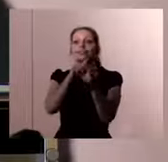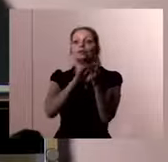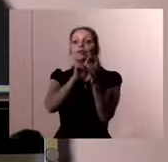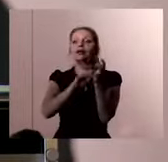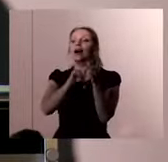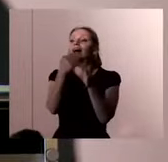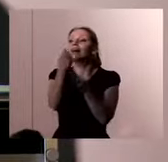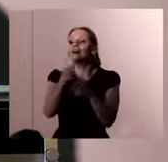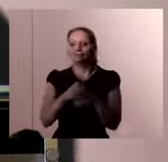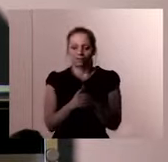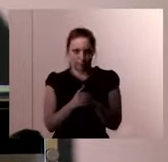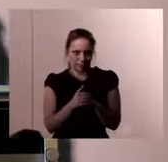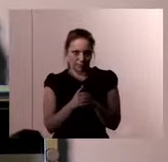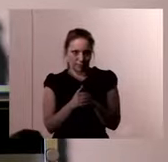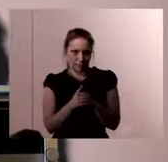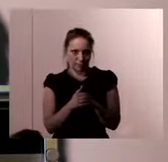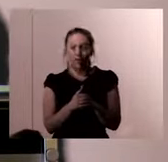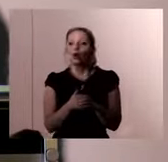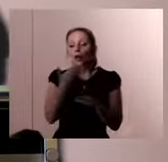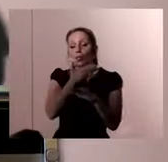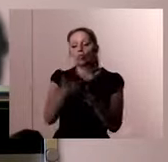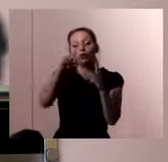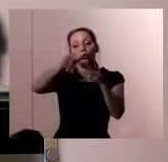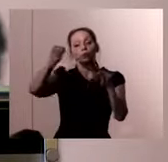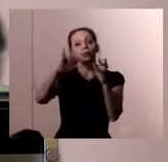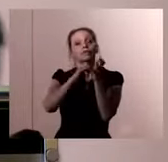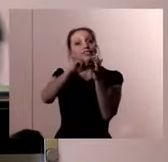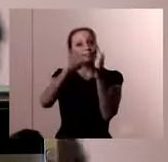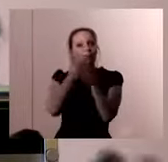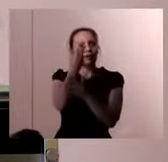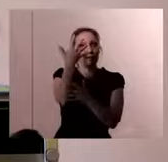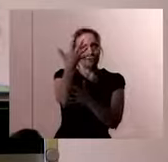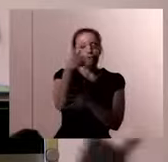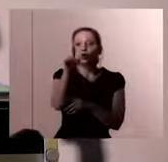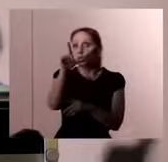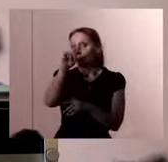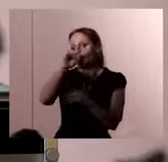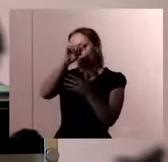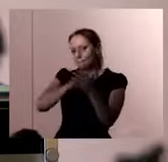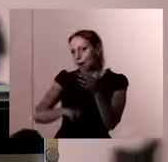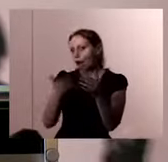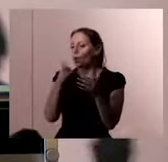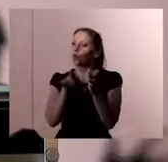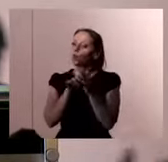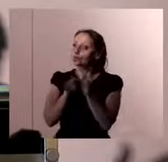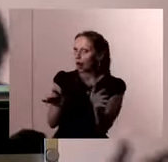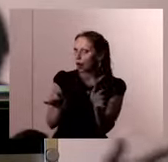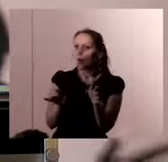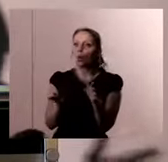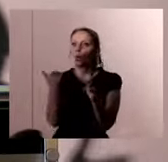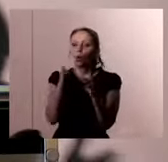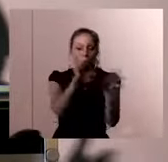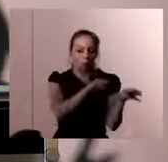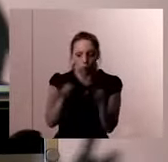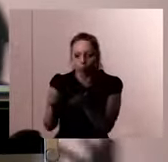Okay. So apparently, from the new moon of September the 5th, you might buy, sell,